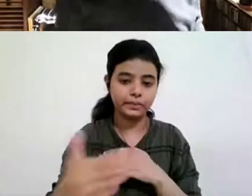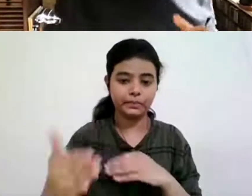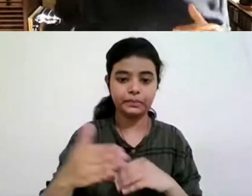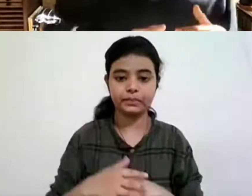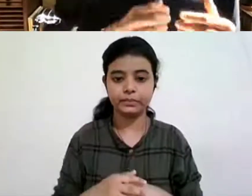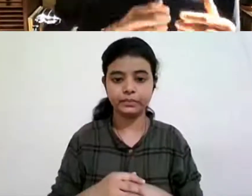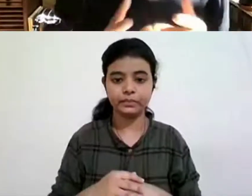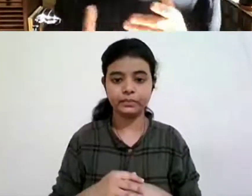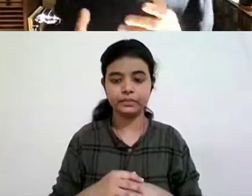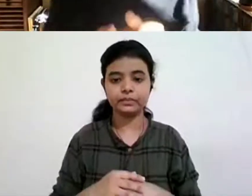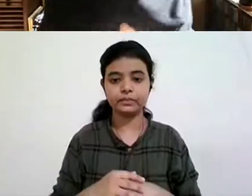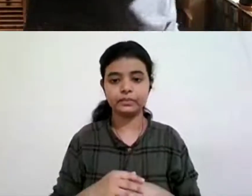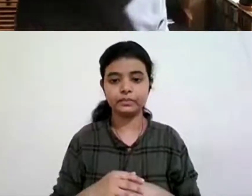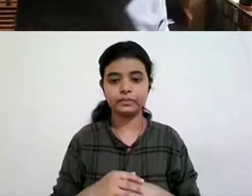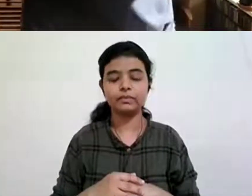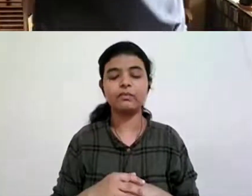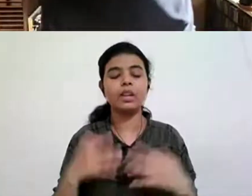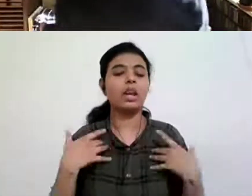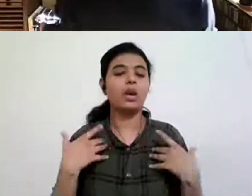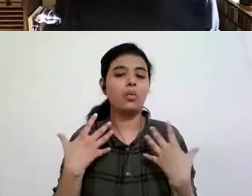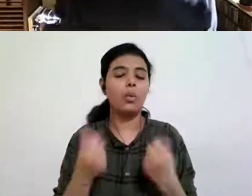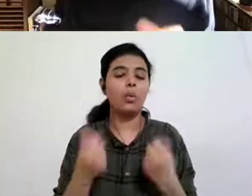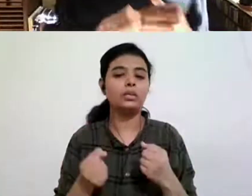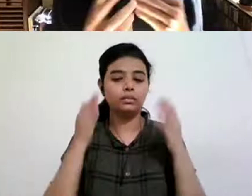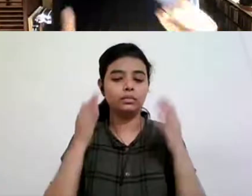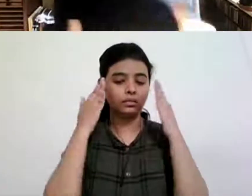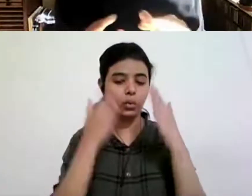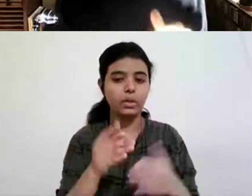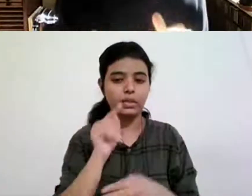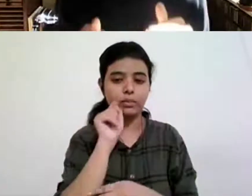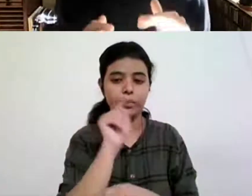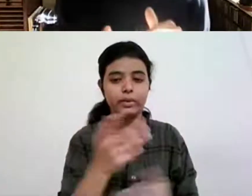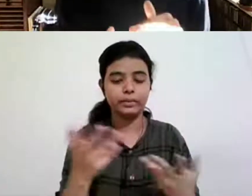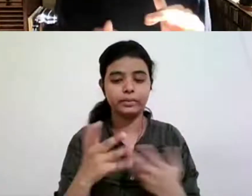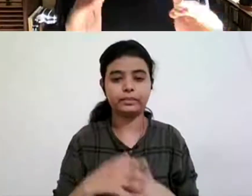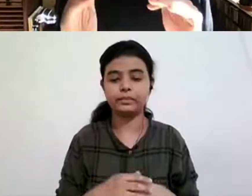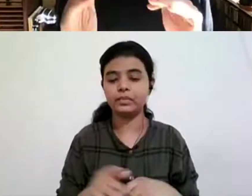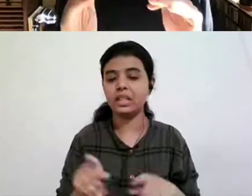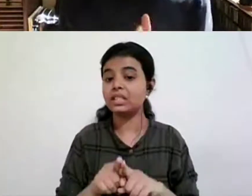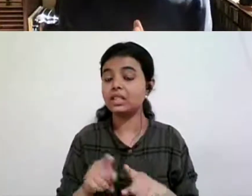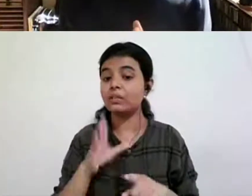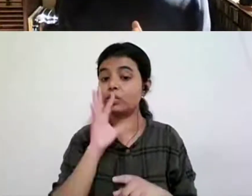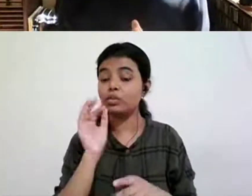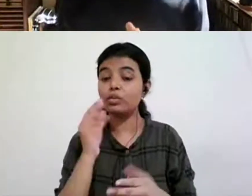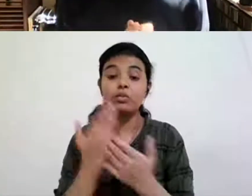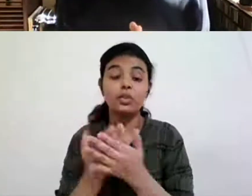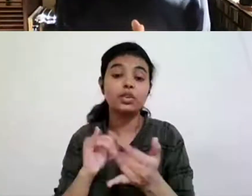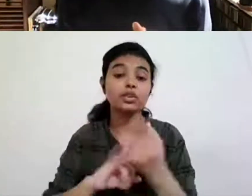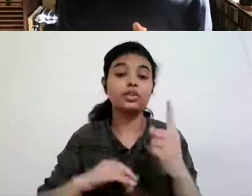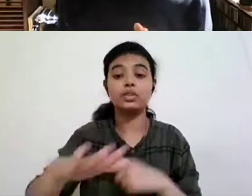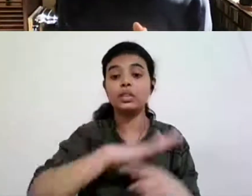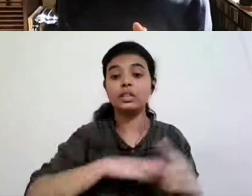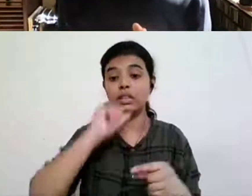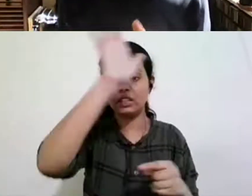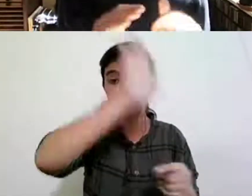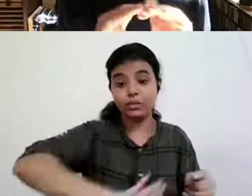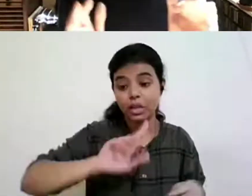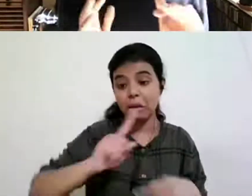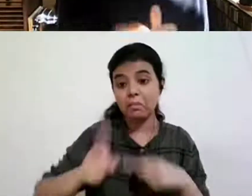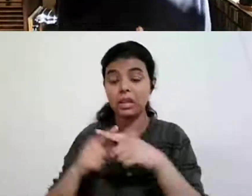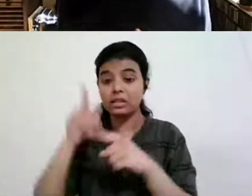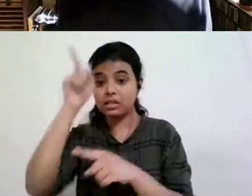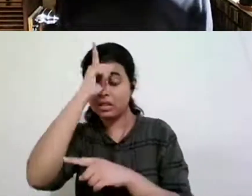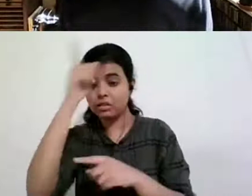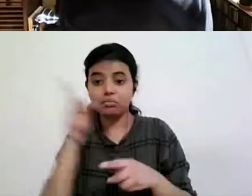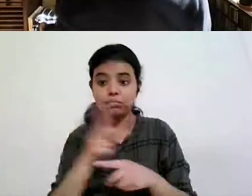And like, again, here, what I want to stress out is that I'm totally aware of the fact that the circumstances in between India and Germany are